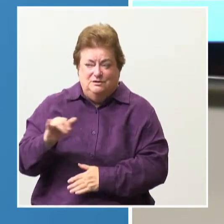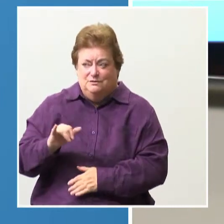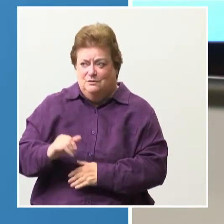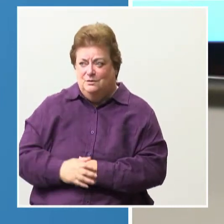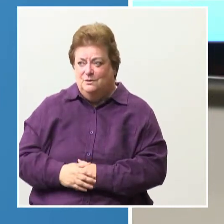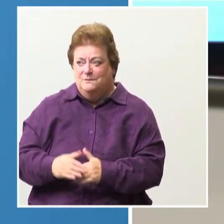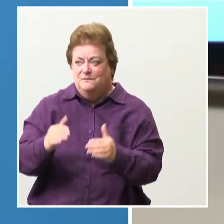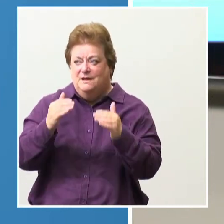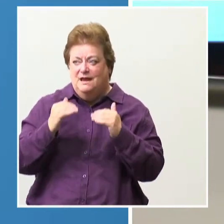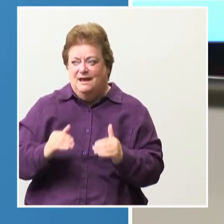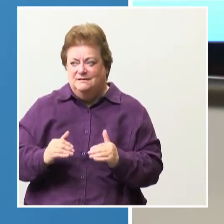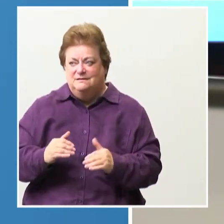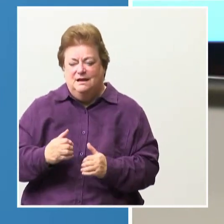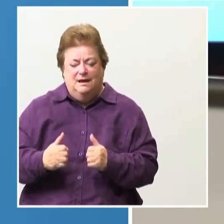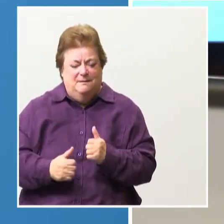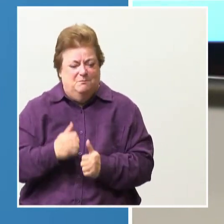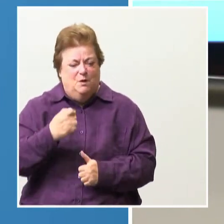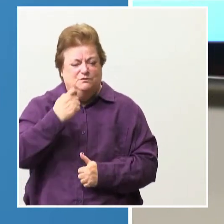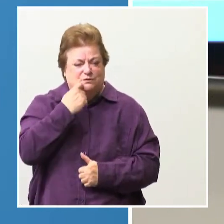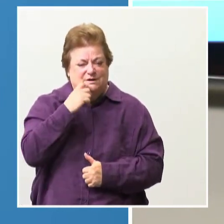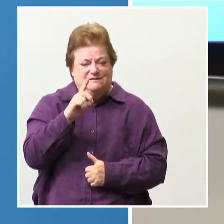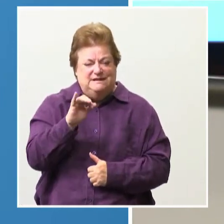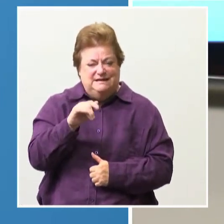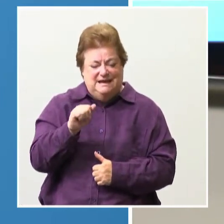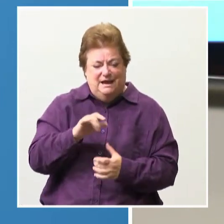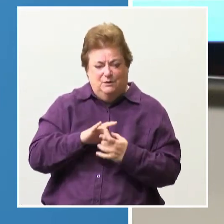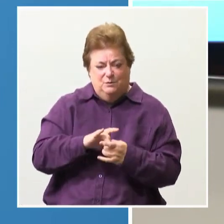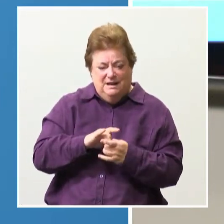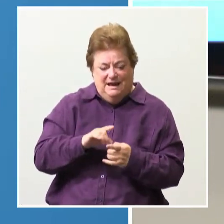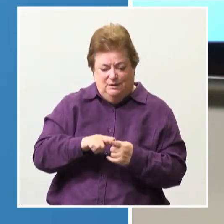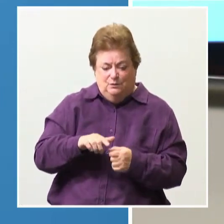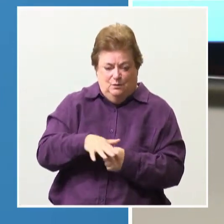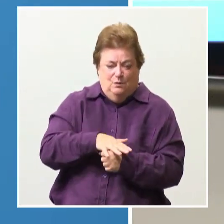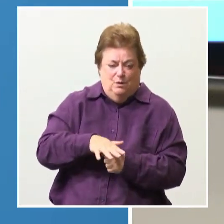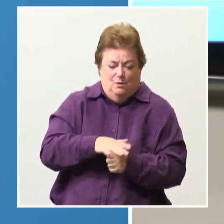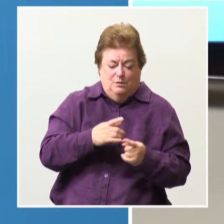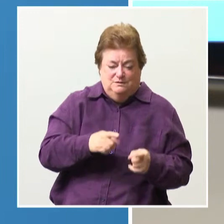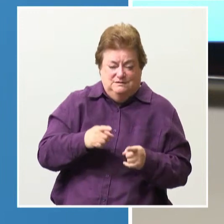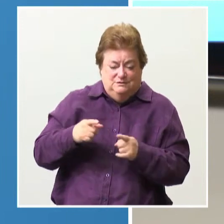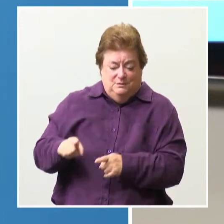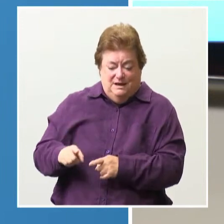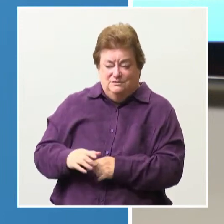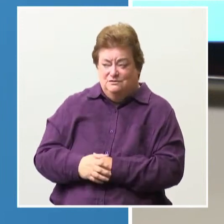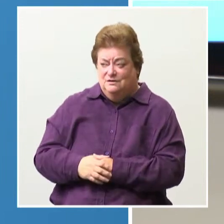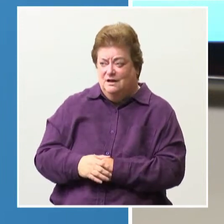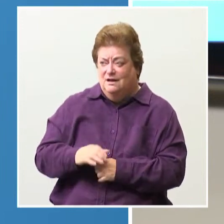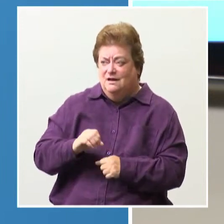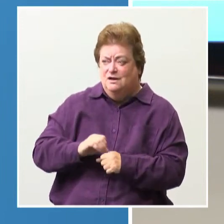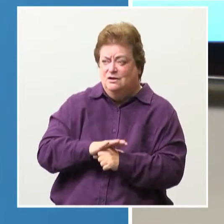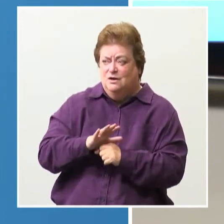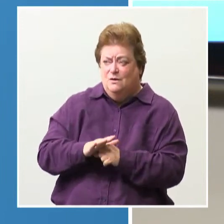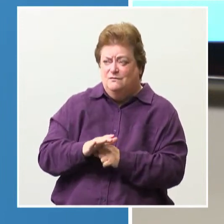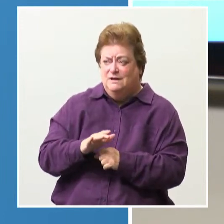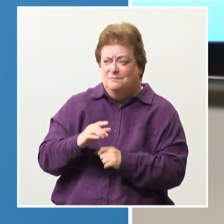let's go over the most recent data related to our local situation. The COVID-19 case positivity rate